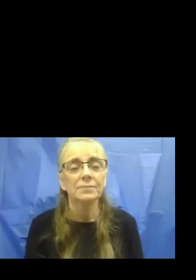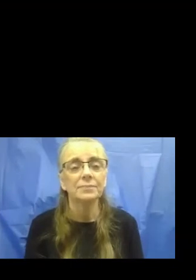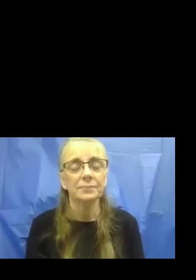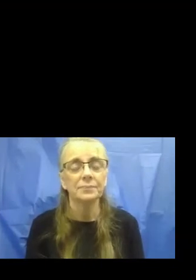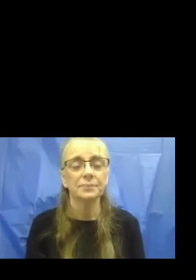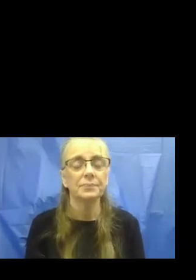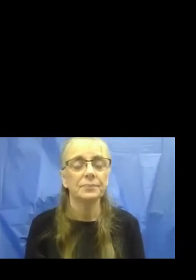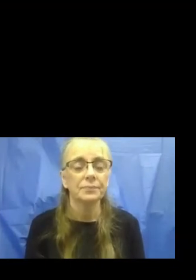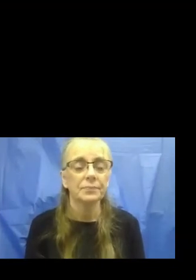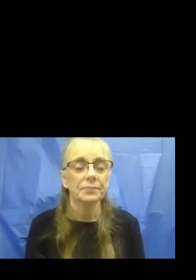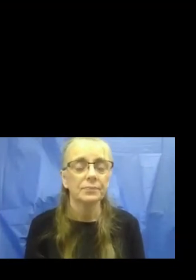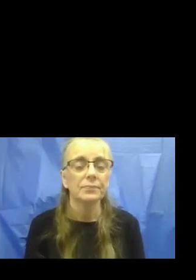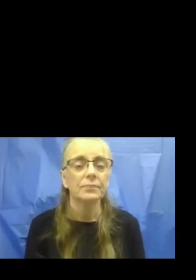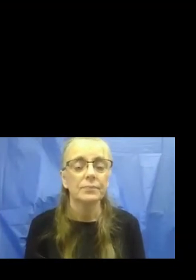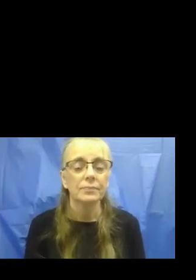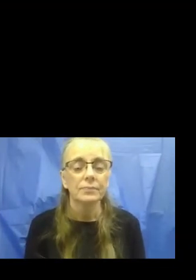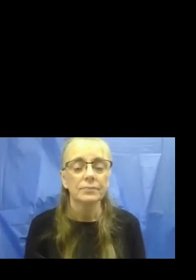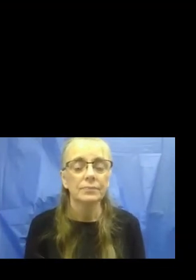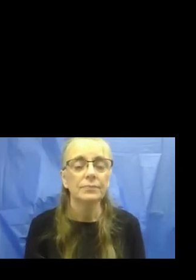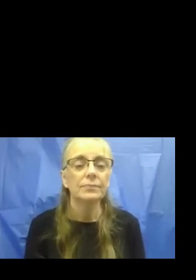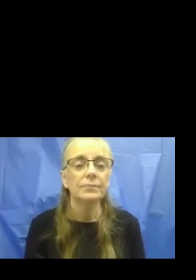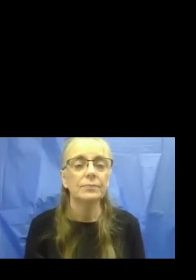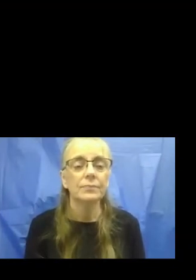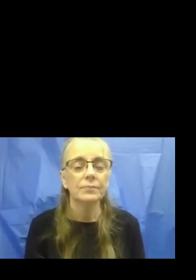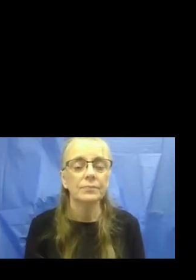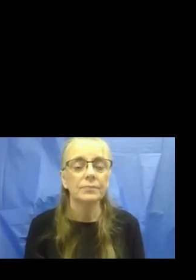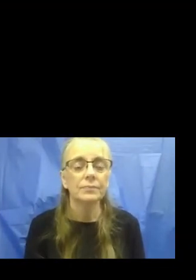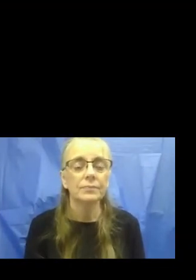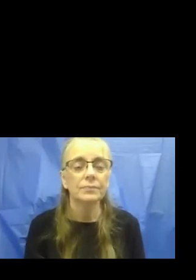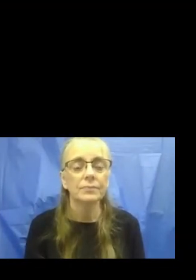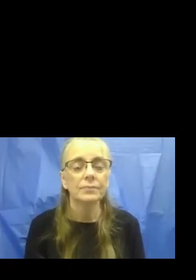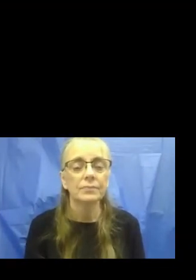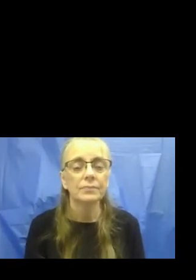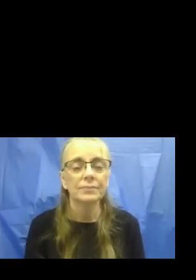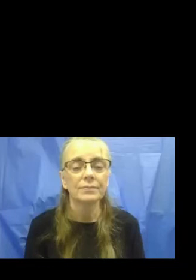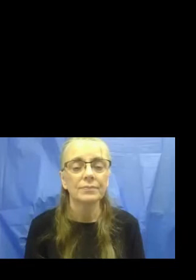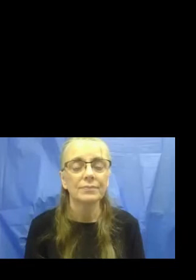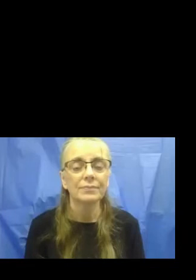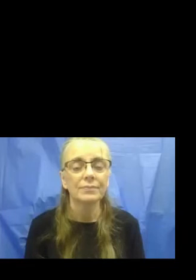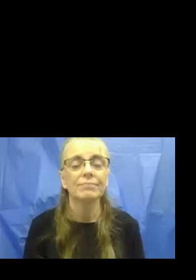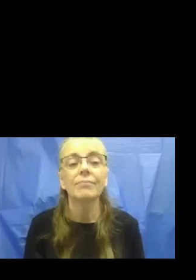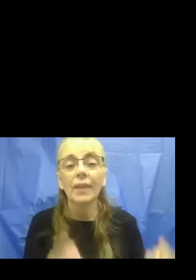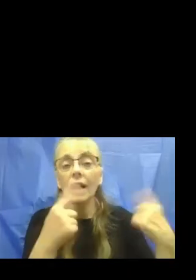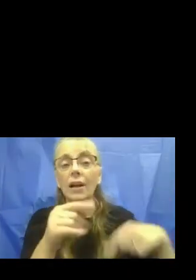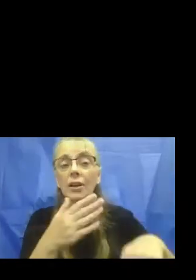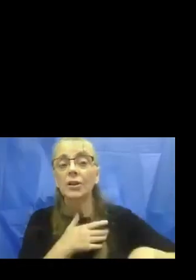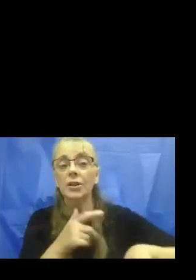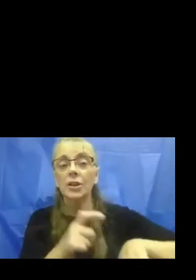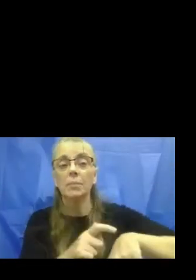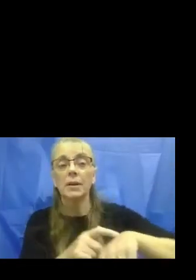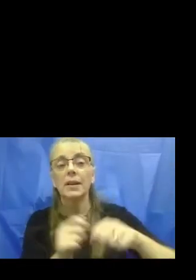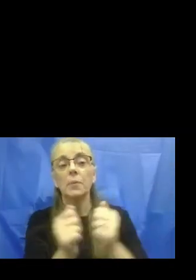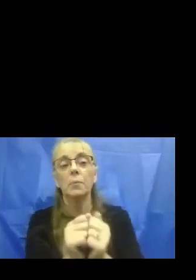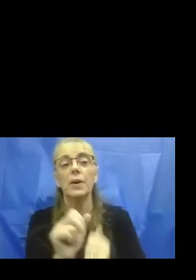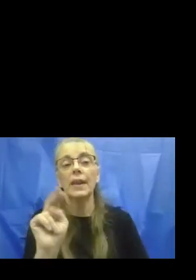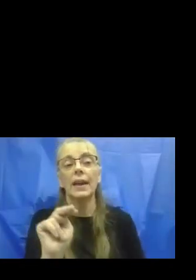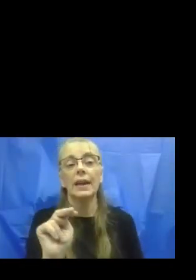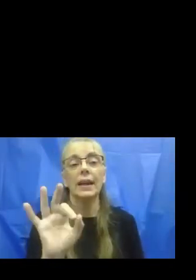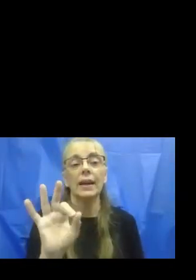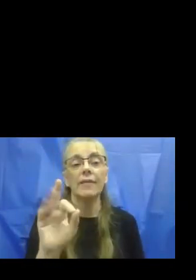During my time with the Nurse Family Partnership Program, I feel I grew up. I learned a